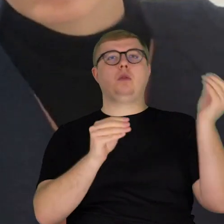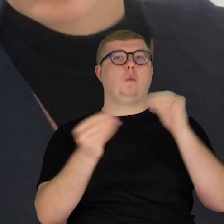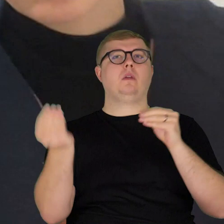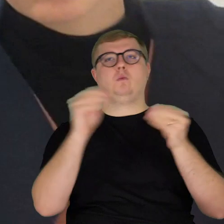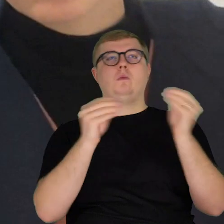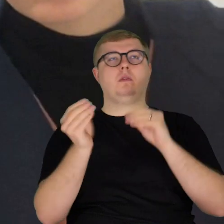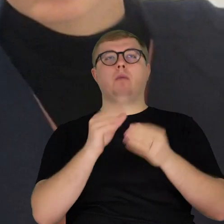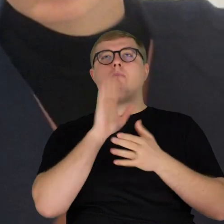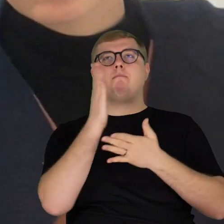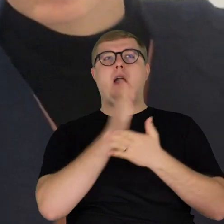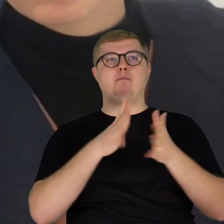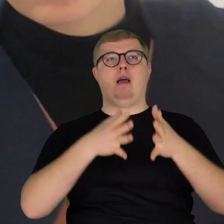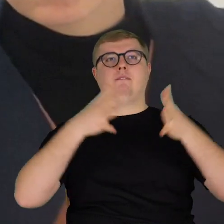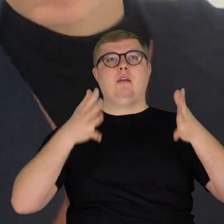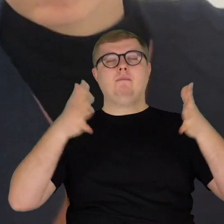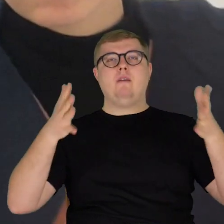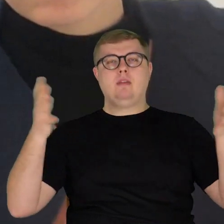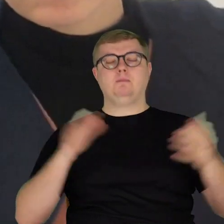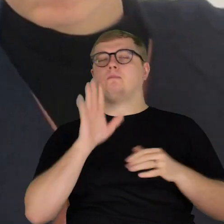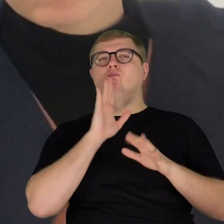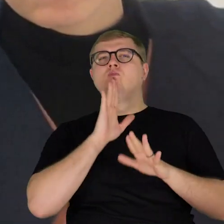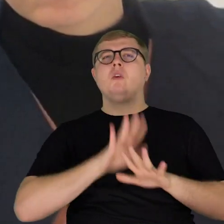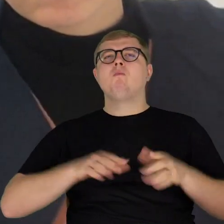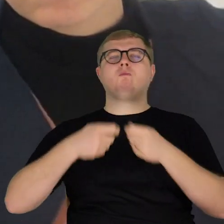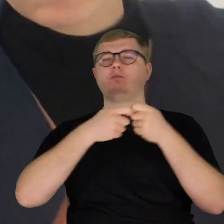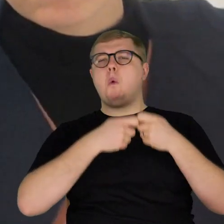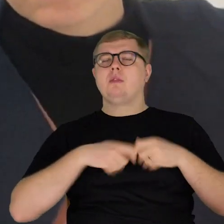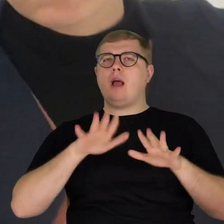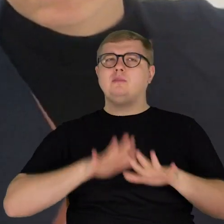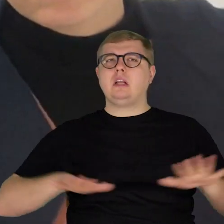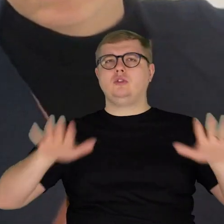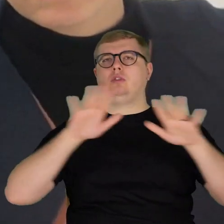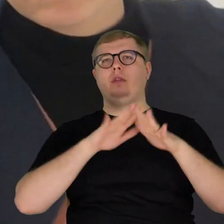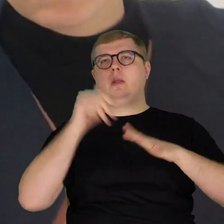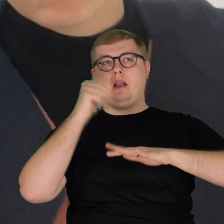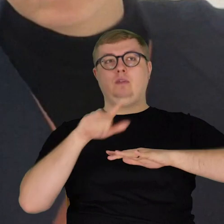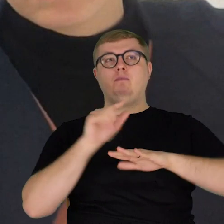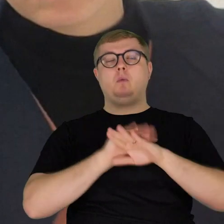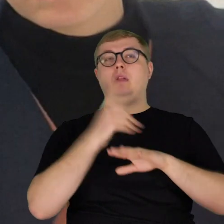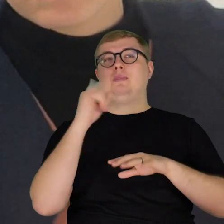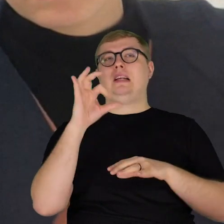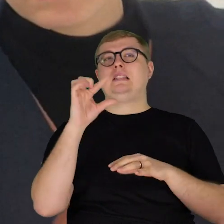a map, is this kind of joint spatial display, as some of our colleagues refer to it.